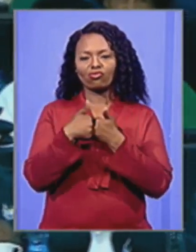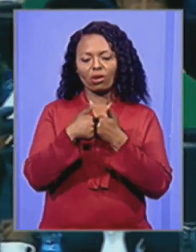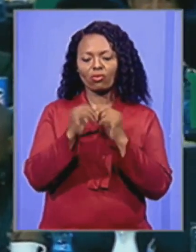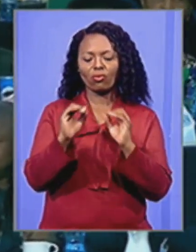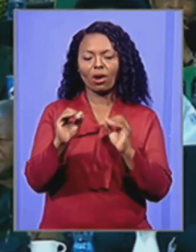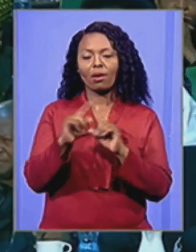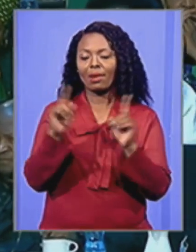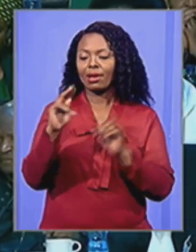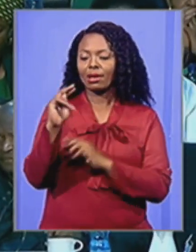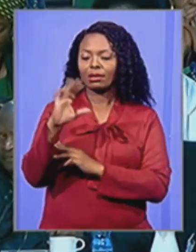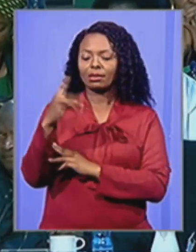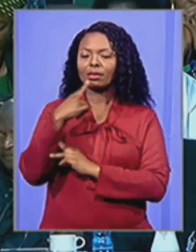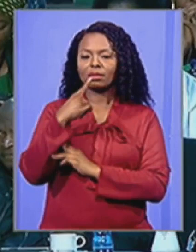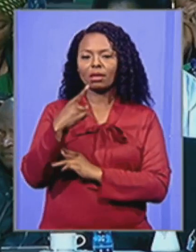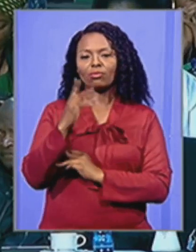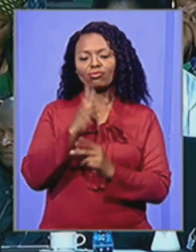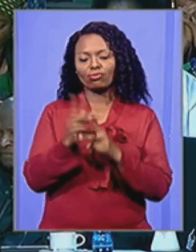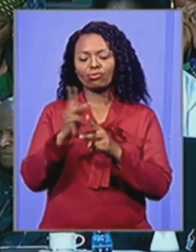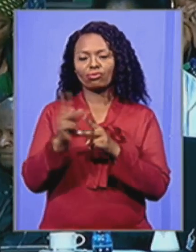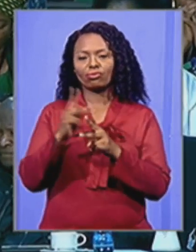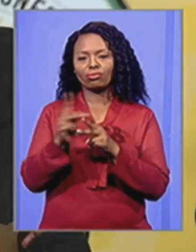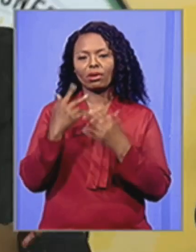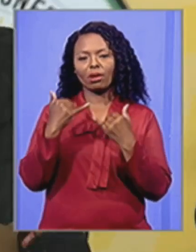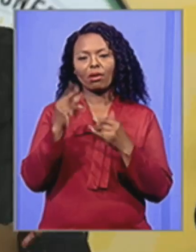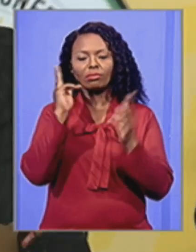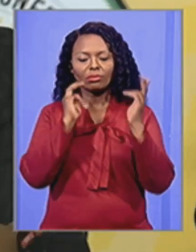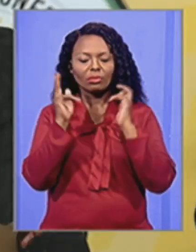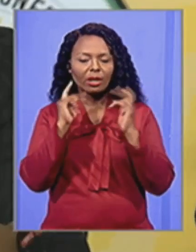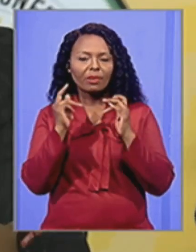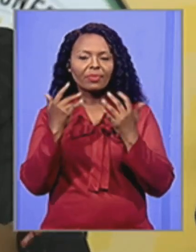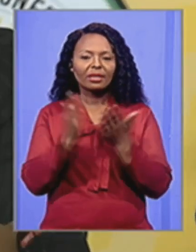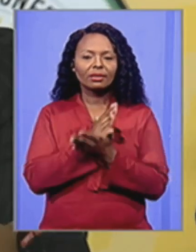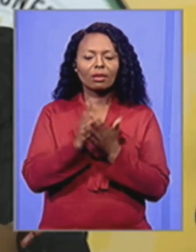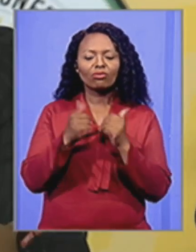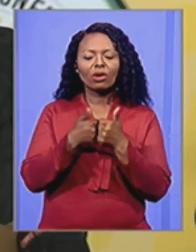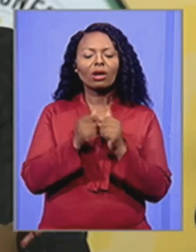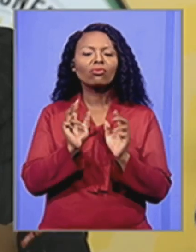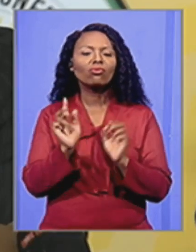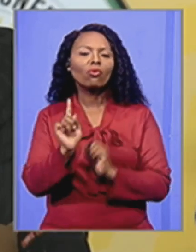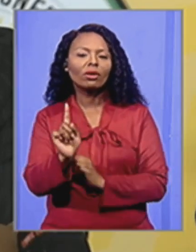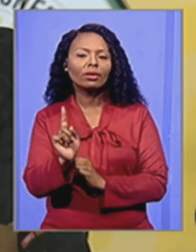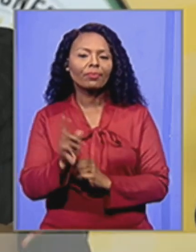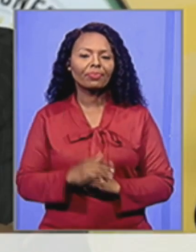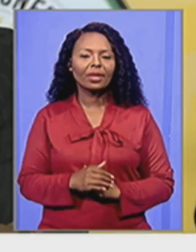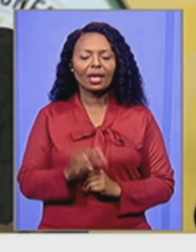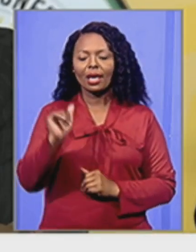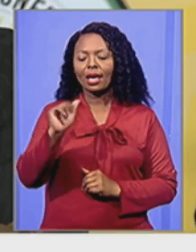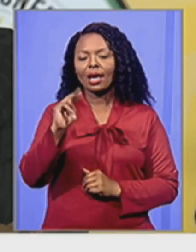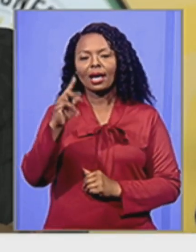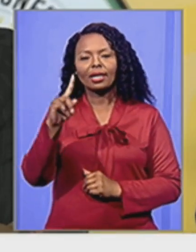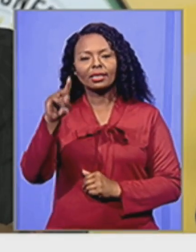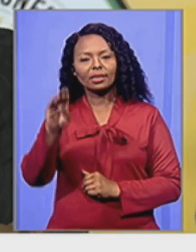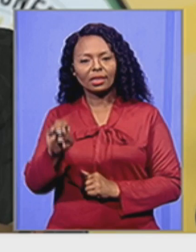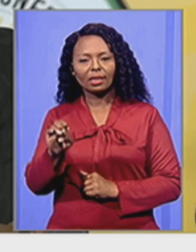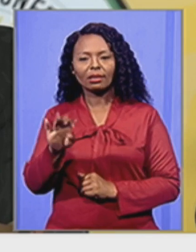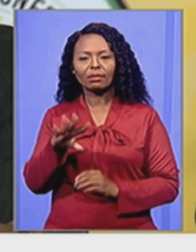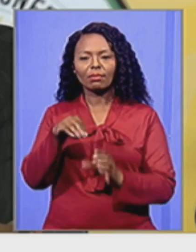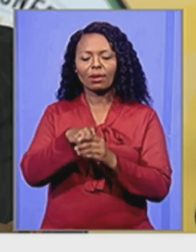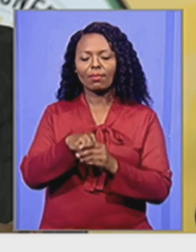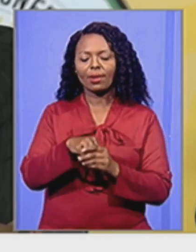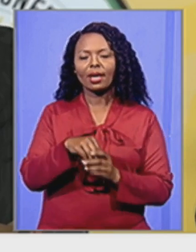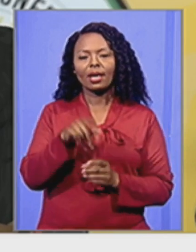Eretate ba mse zaari pepezo se umayikuto There was a big lobby for Andele Lungisa to be in the NEC